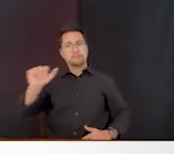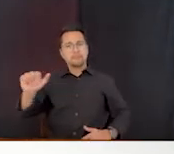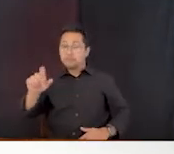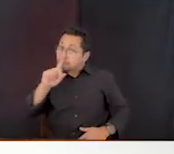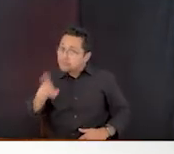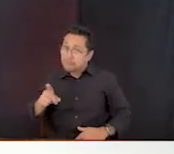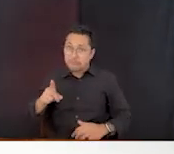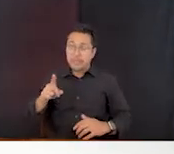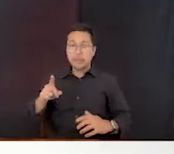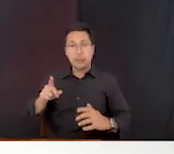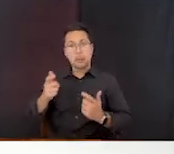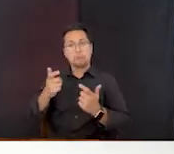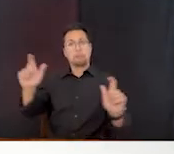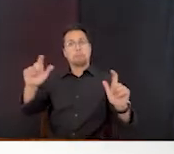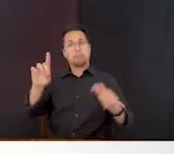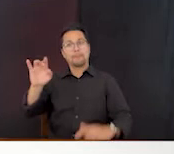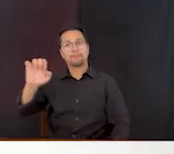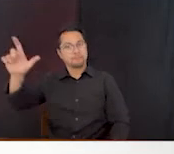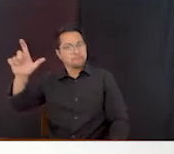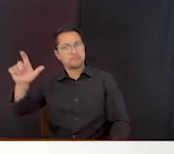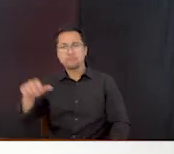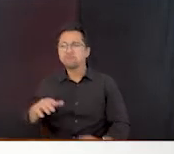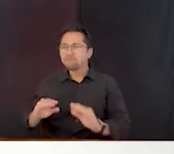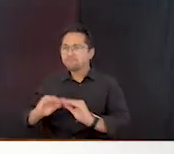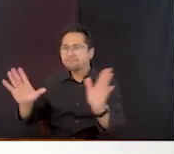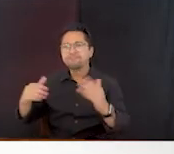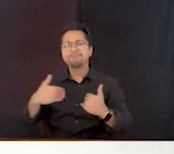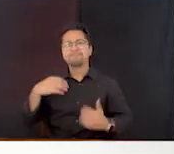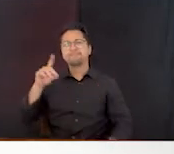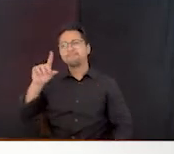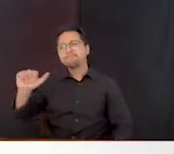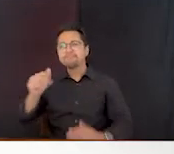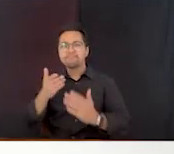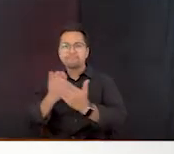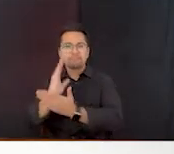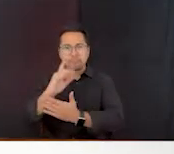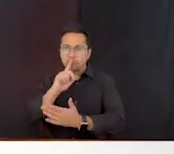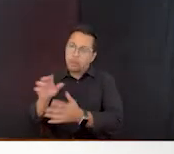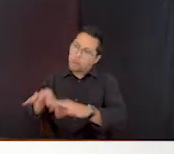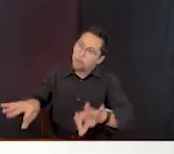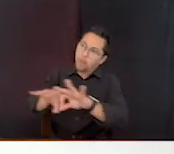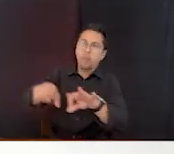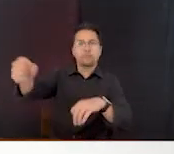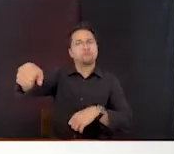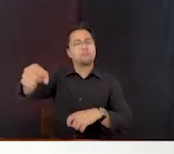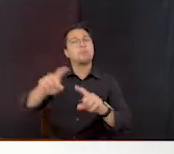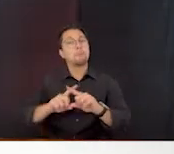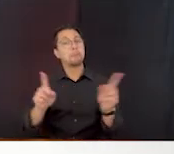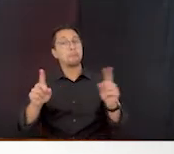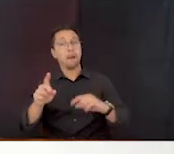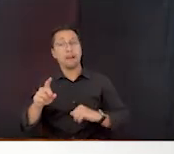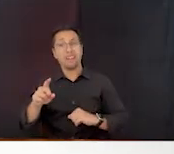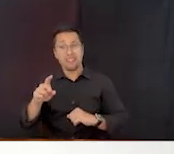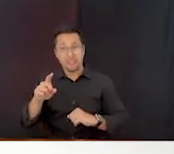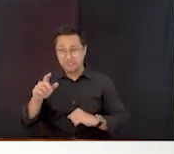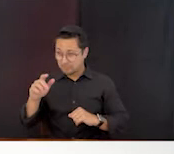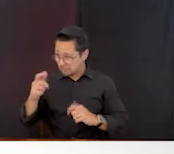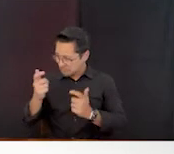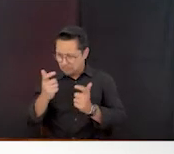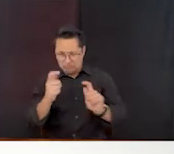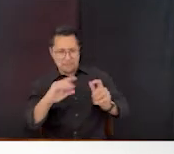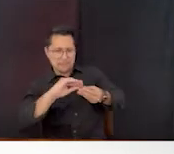at Florida State University, between 15 and 16% of our student body identify as having a